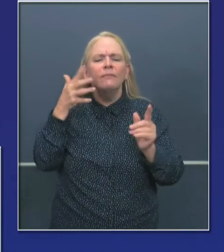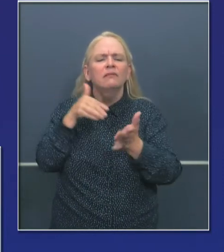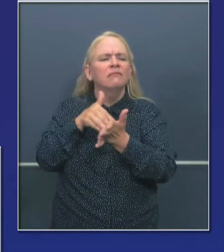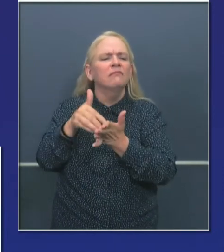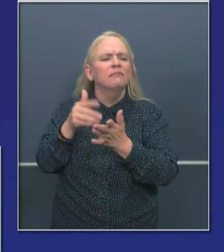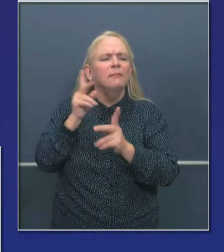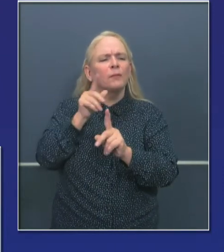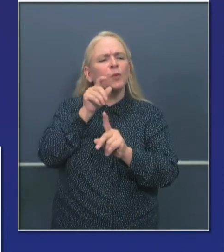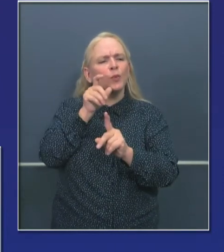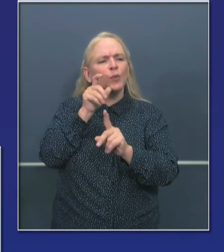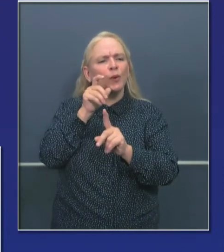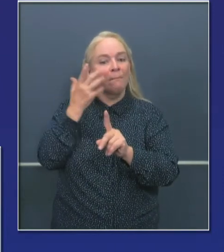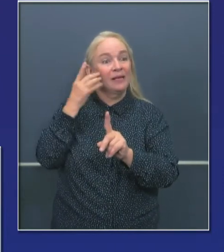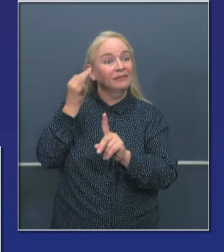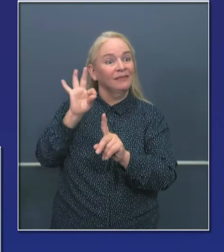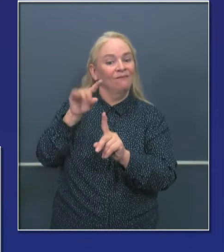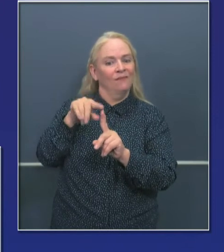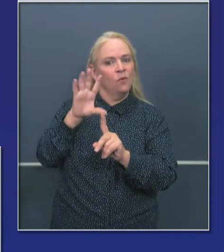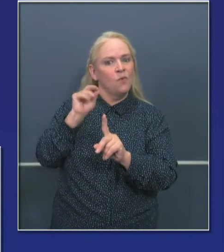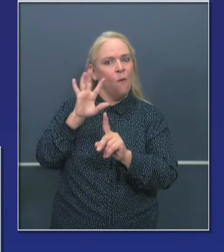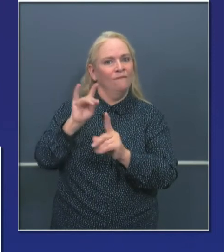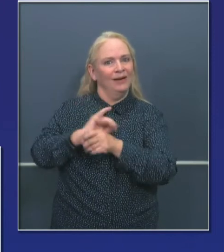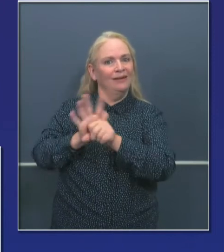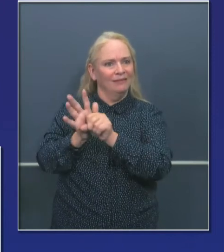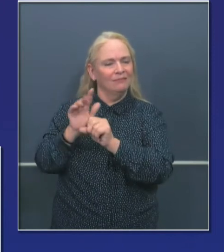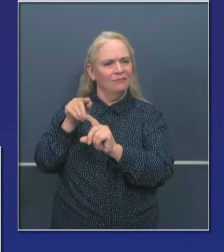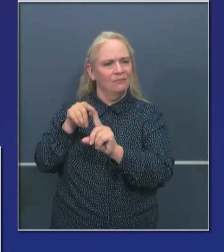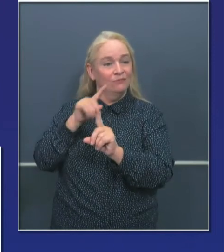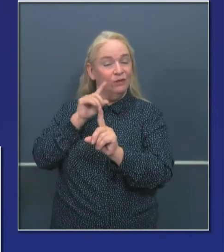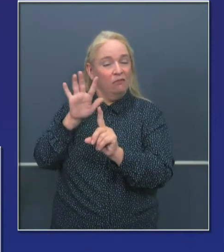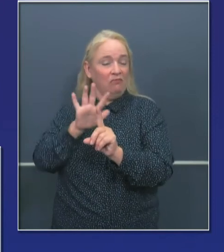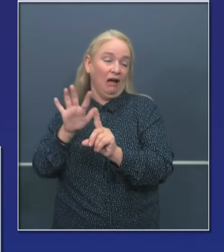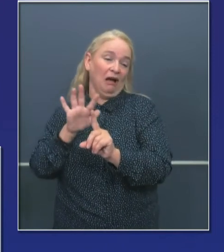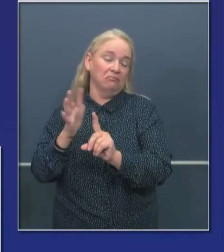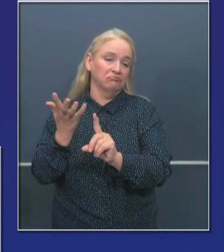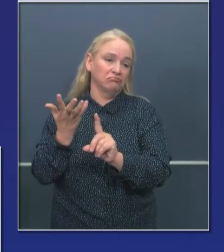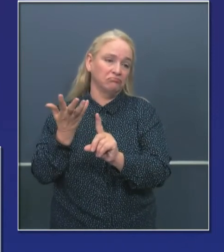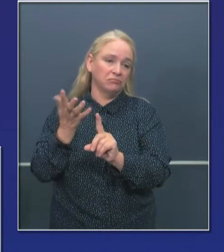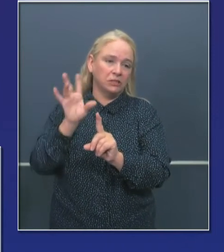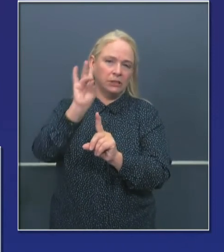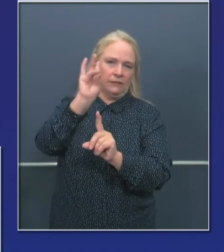with, but that COVID patient population still represents about